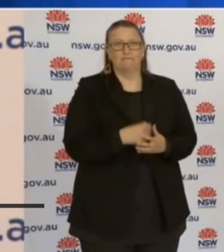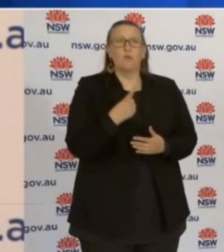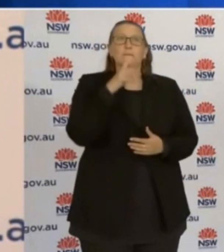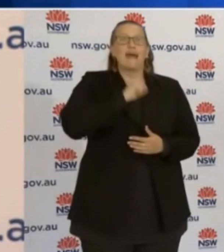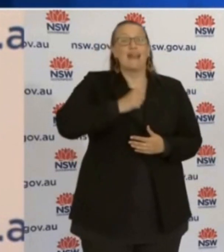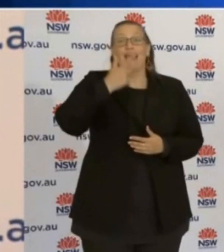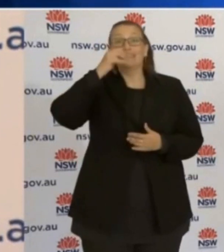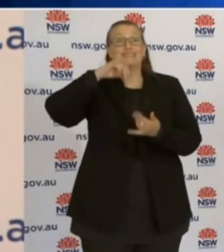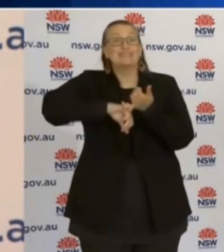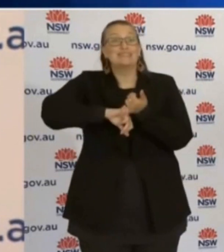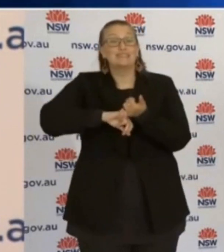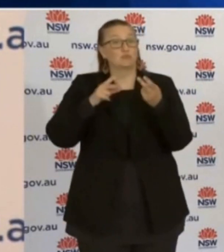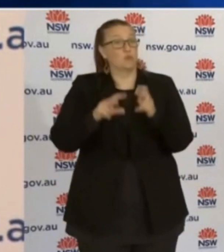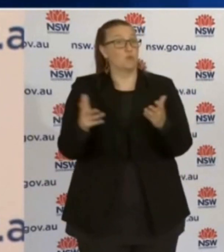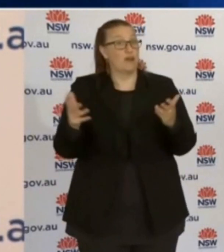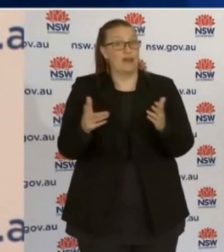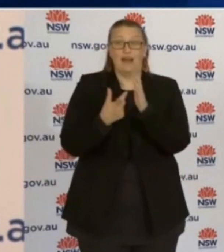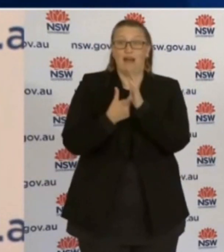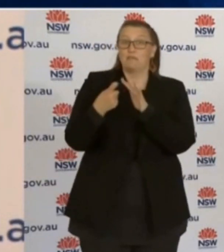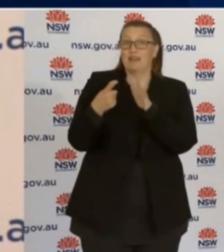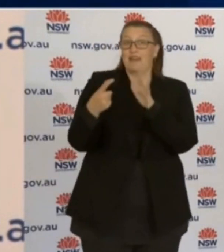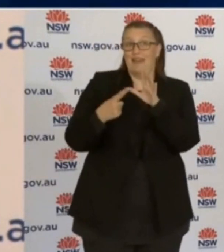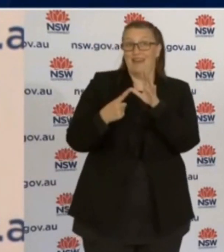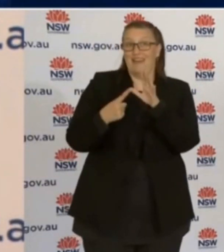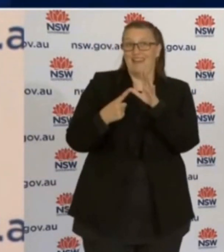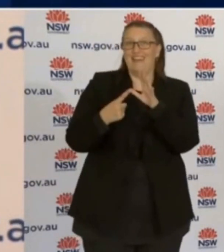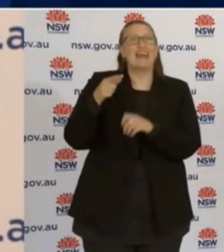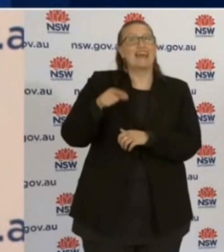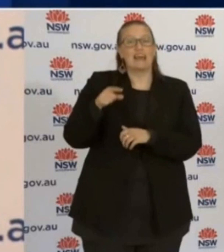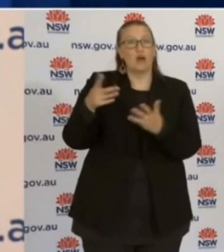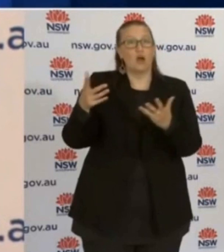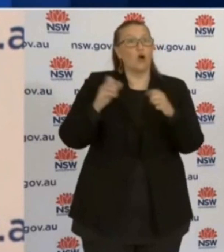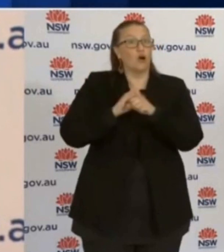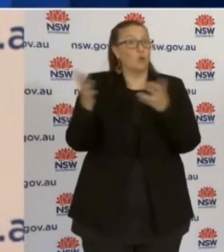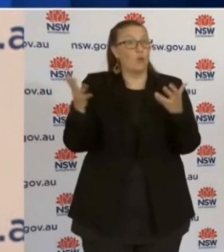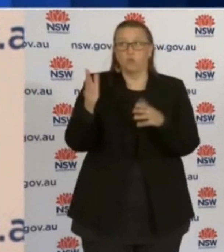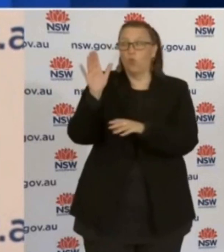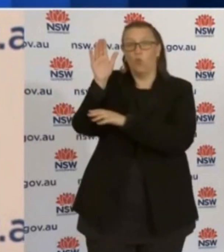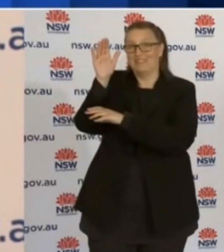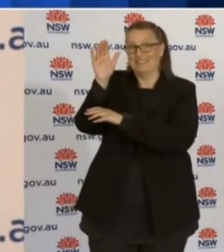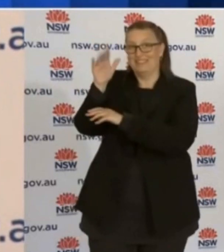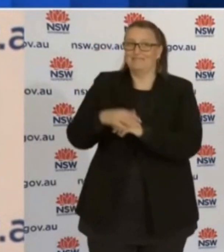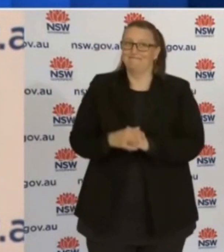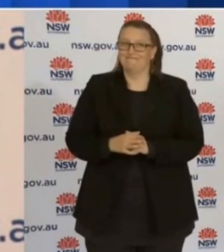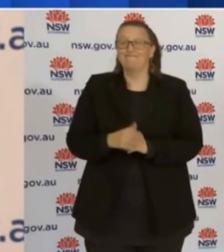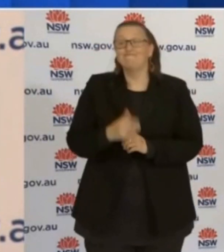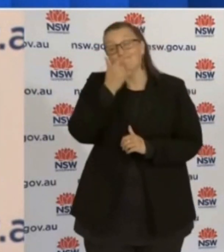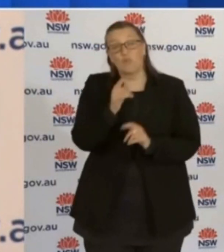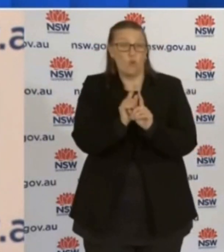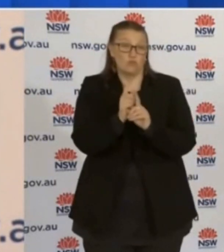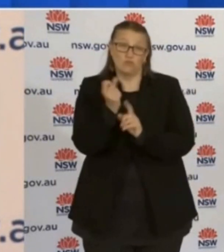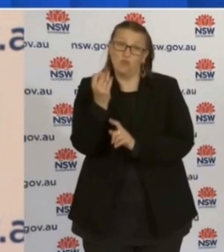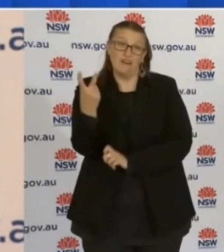Alfred Hospital, and he acquired his infection overseas and is not linked to the current outbreak, and he was also not